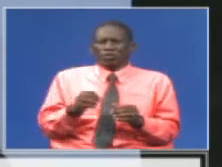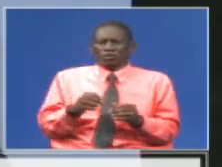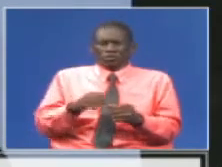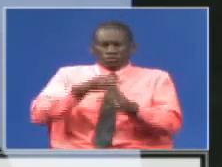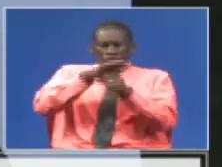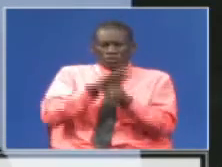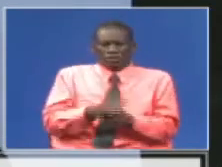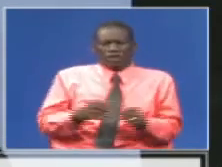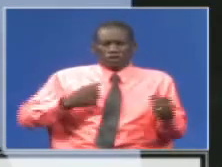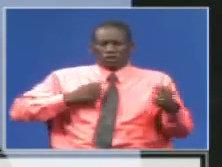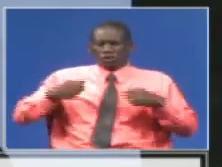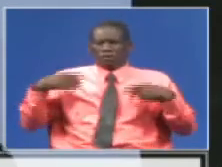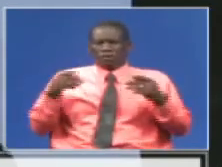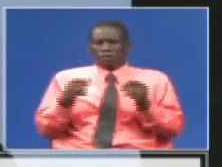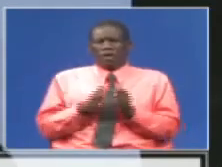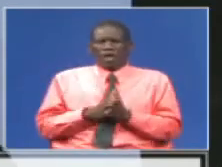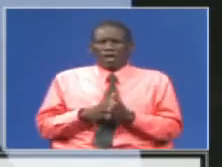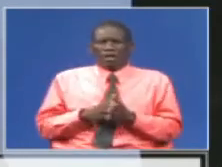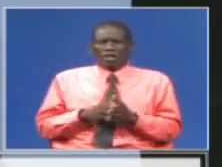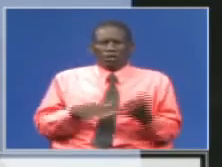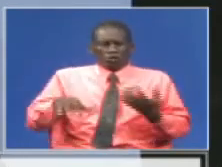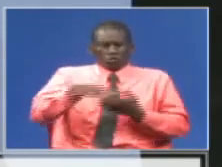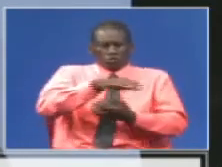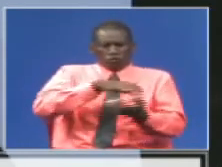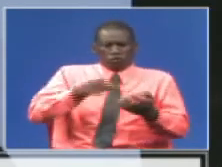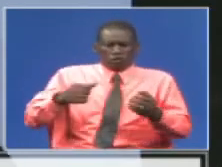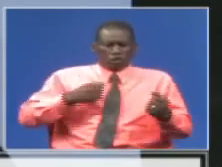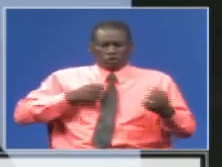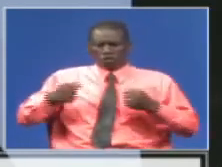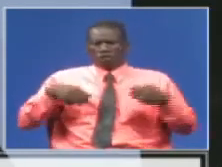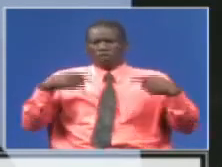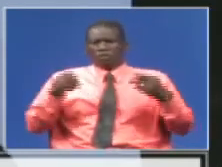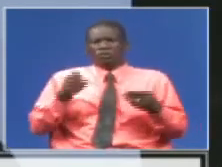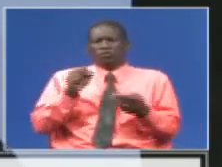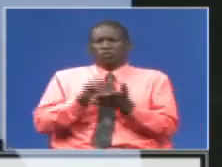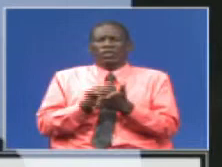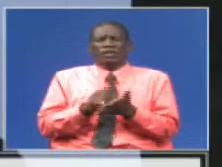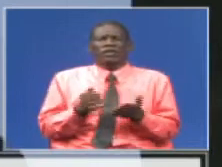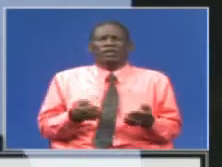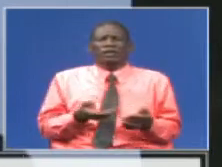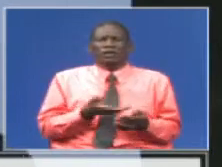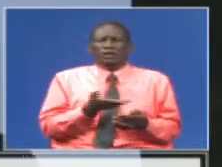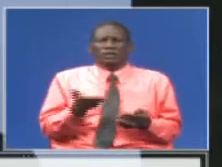ina wachunganisha ili ili